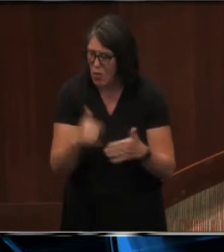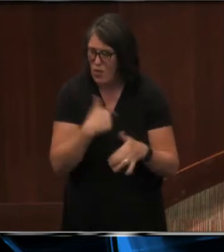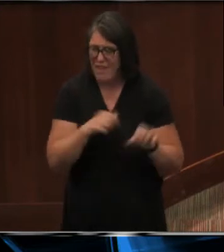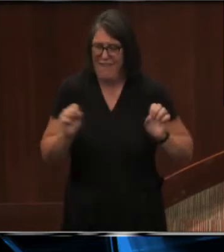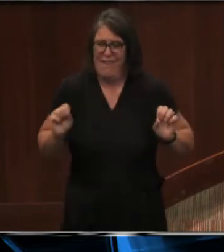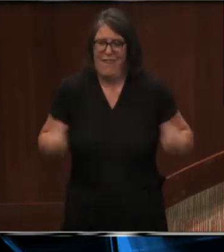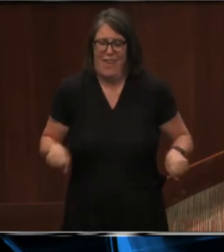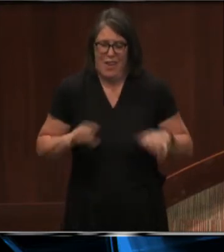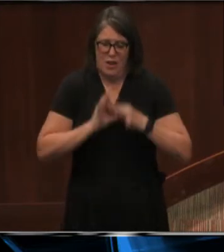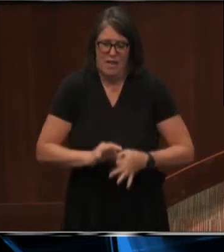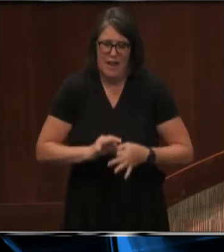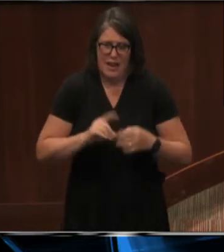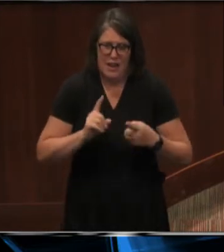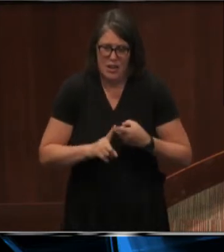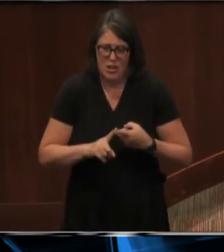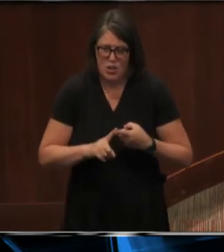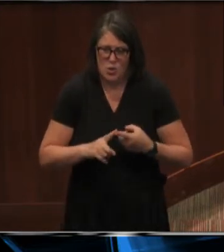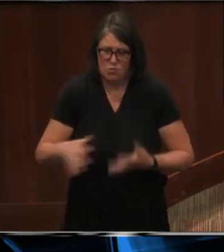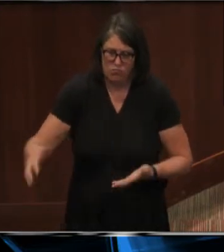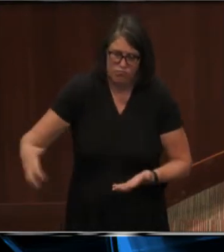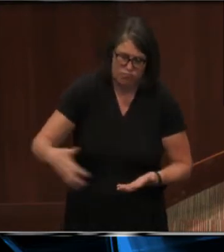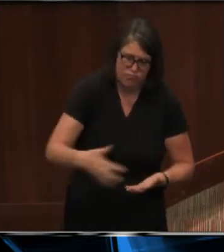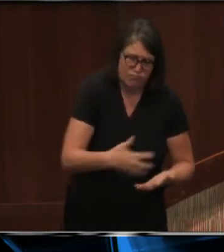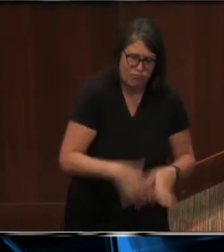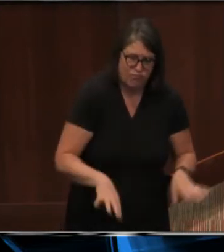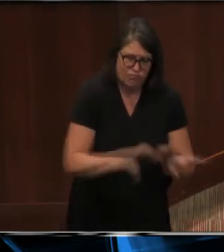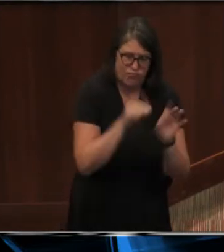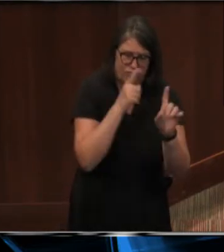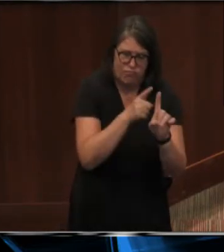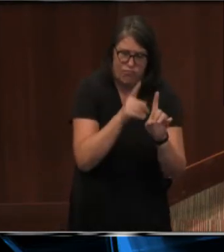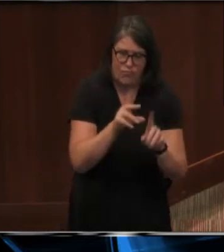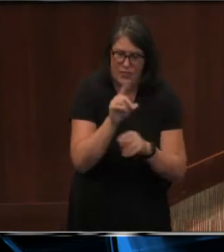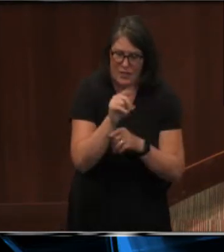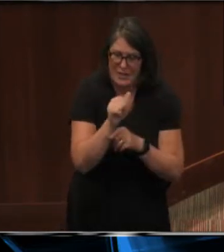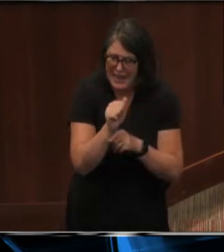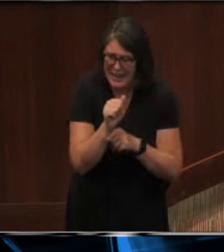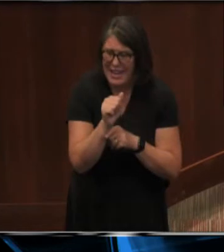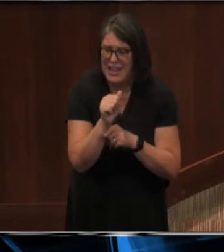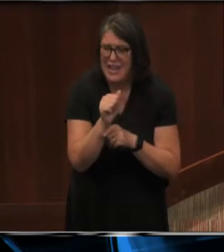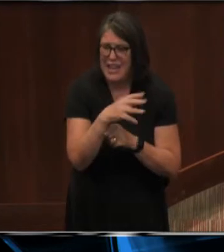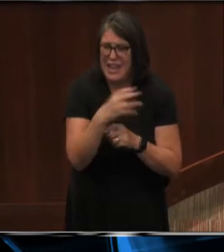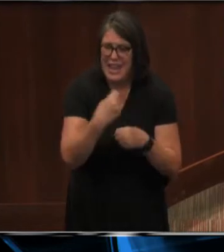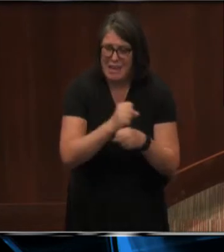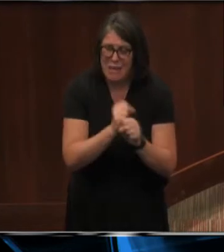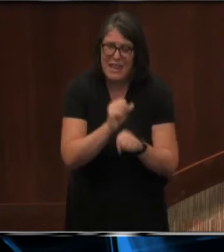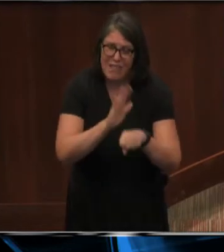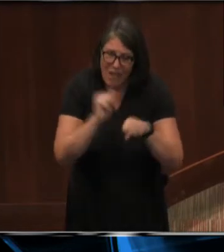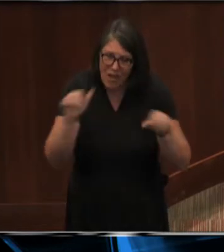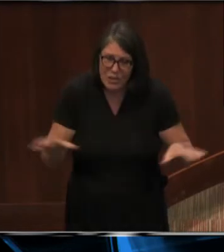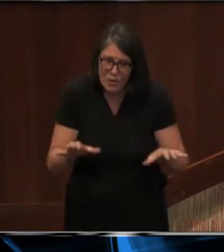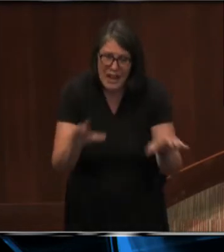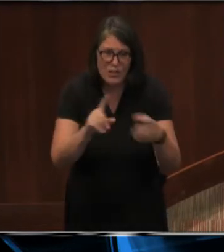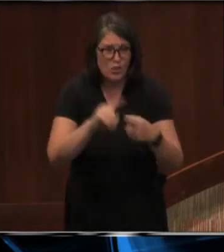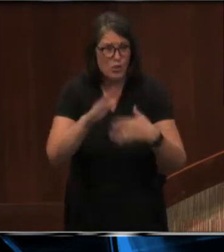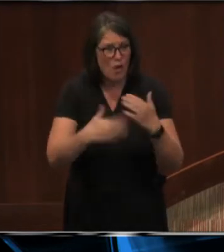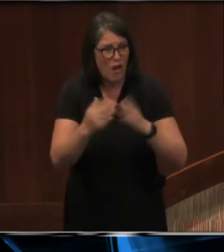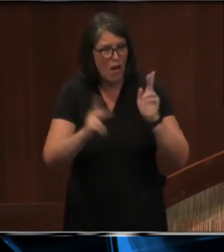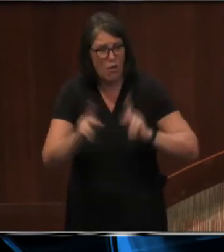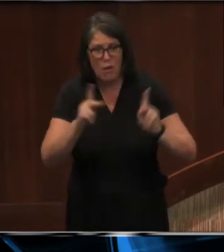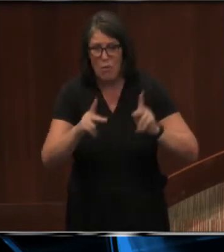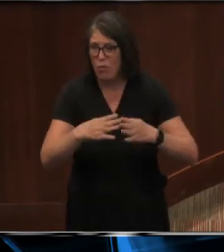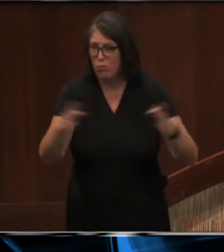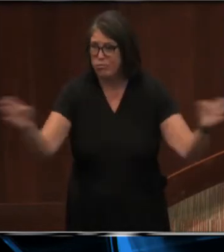relates to gaining objective data, learning all that we can, and then making a call to action to all members of the public,